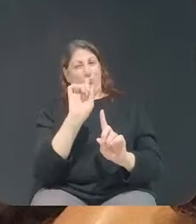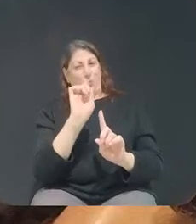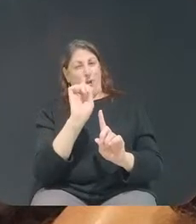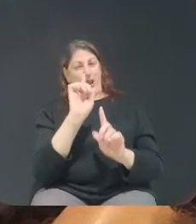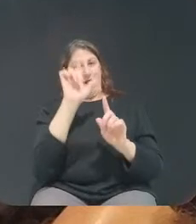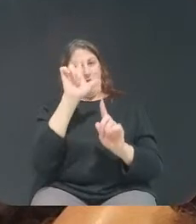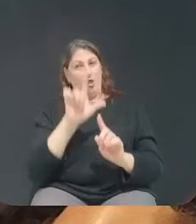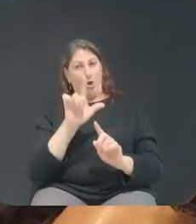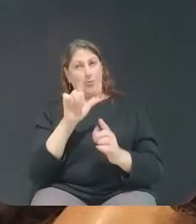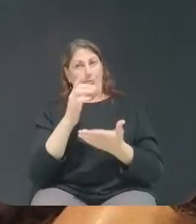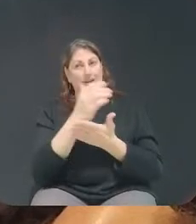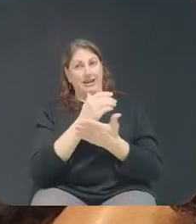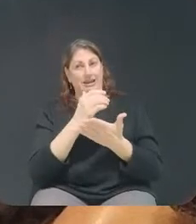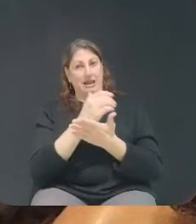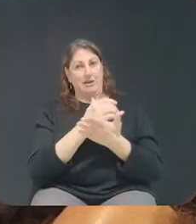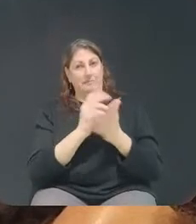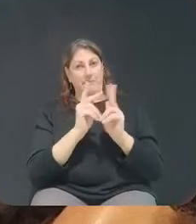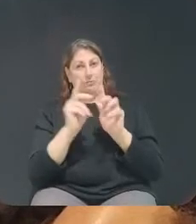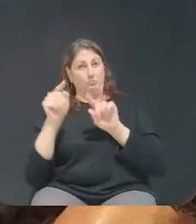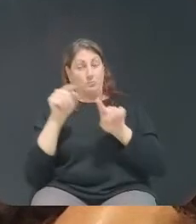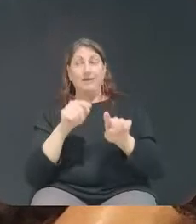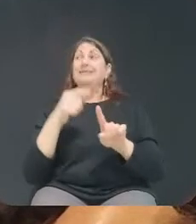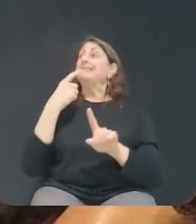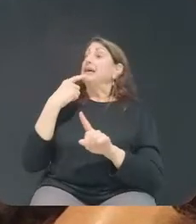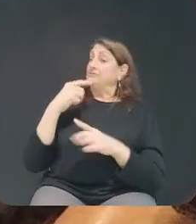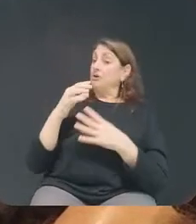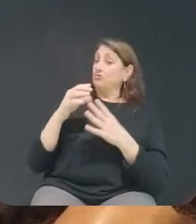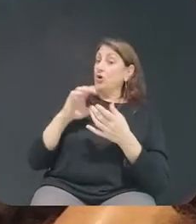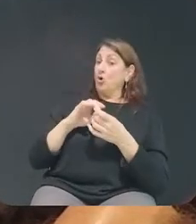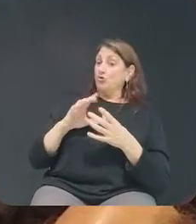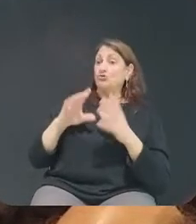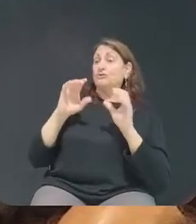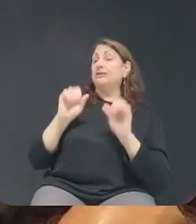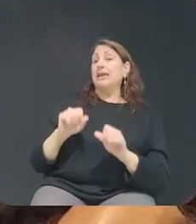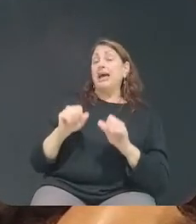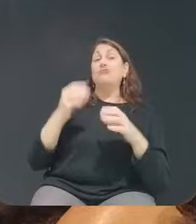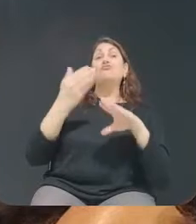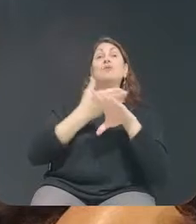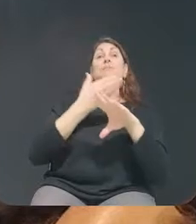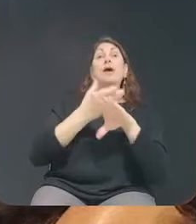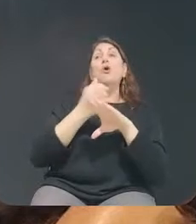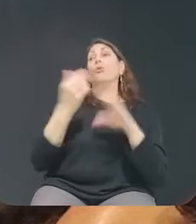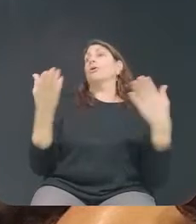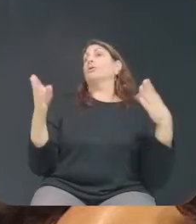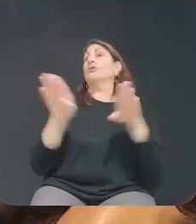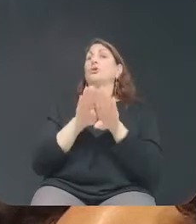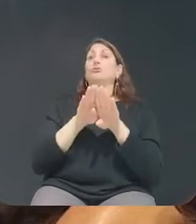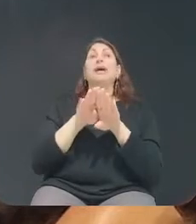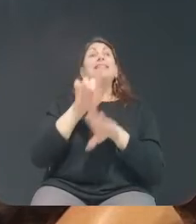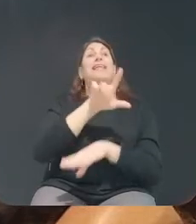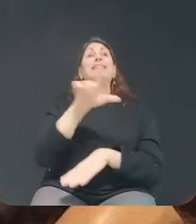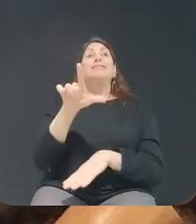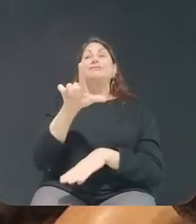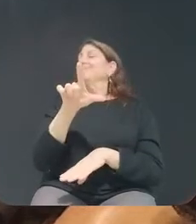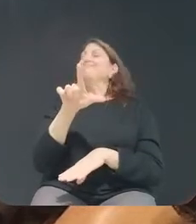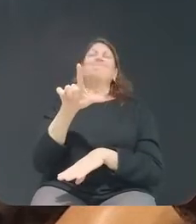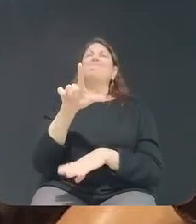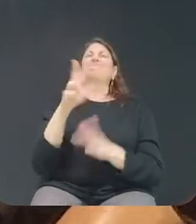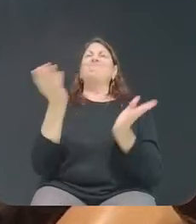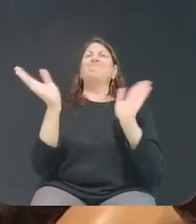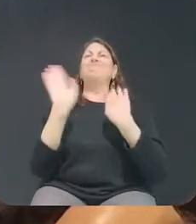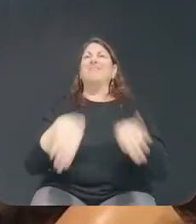or closing. According to the report, many landlords were choosing to close rather than invest in costly